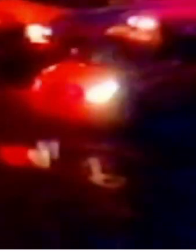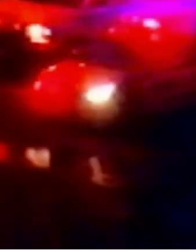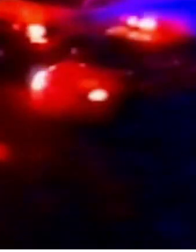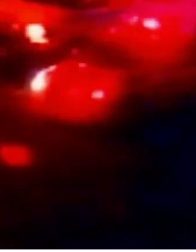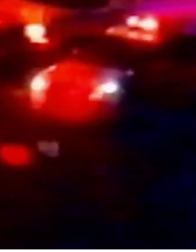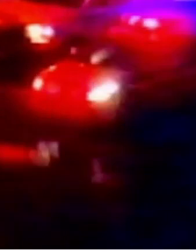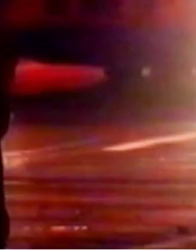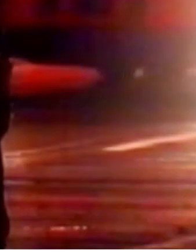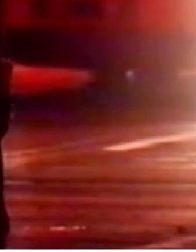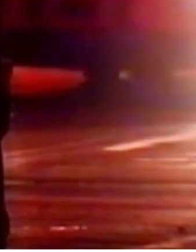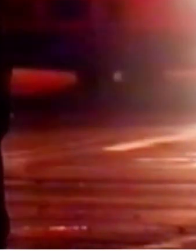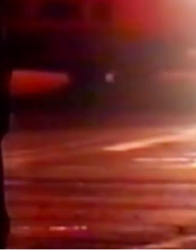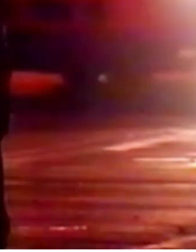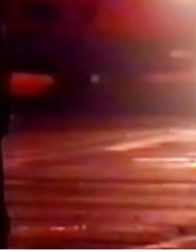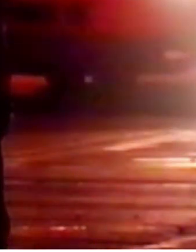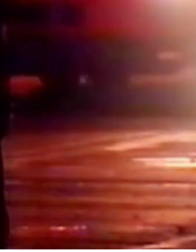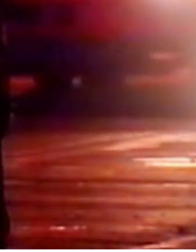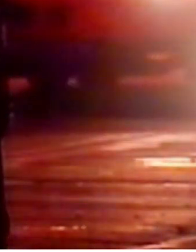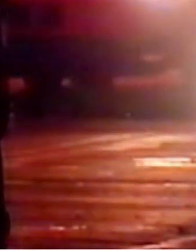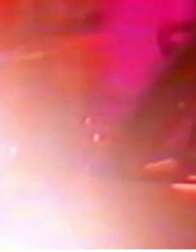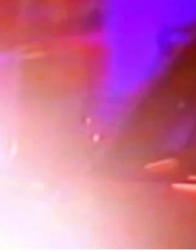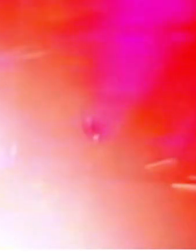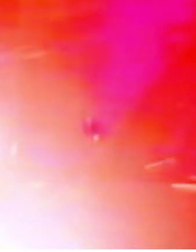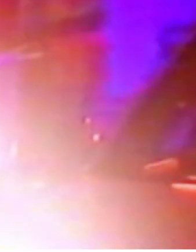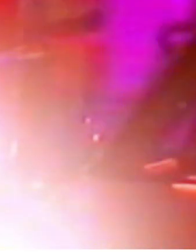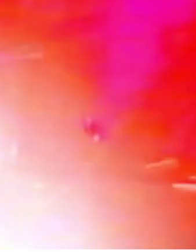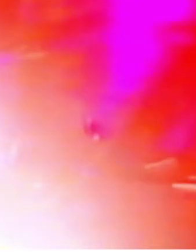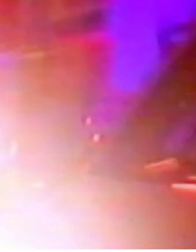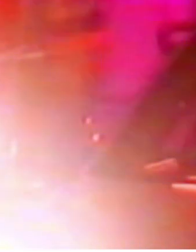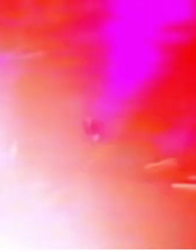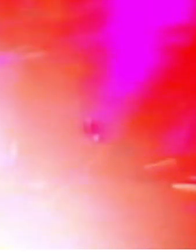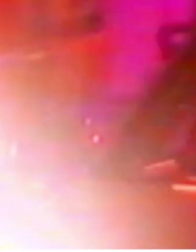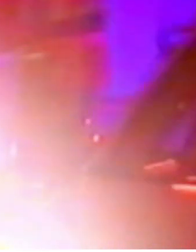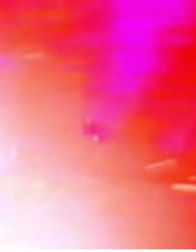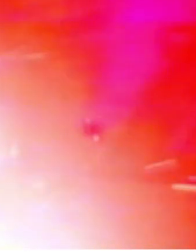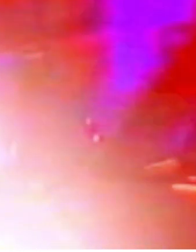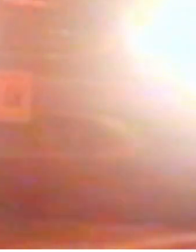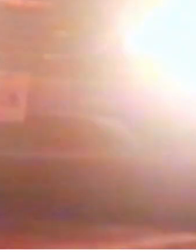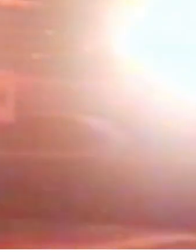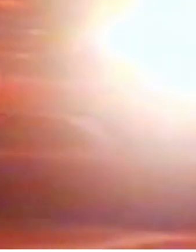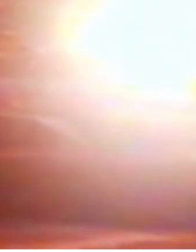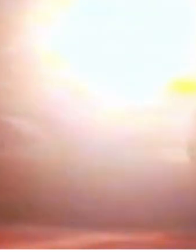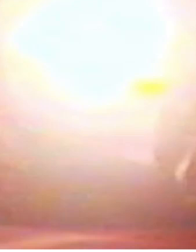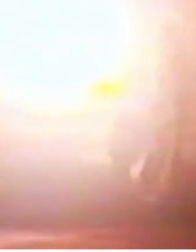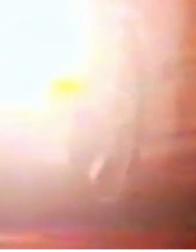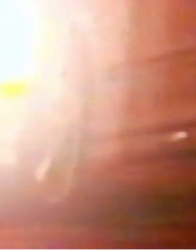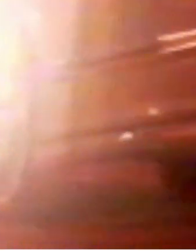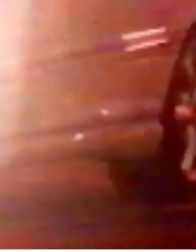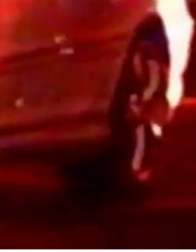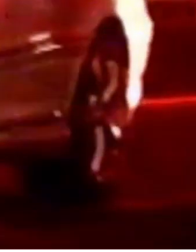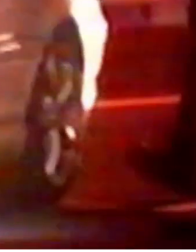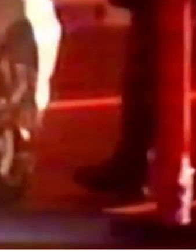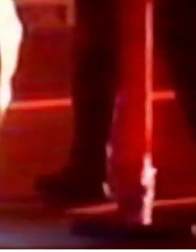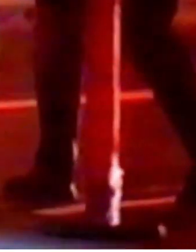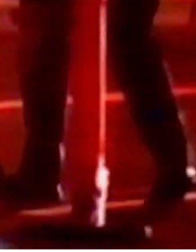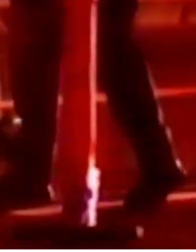targeting trucks and vans in particular. They're searching for rentals and vehicles with unusual number plates. They're looking in them and under them. They're searching